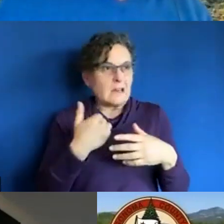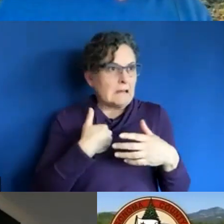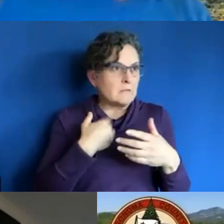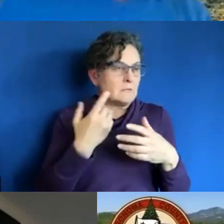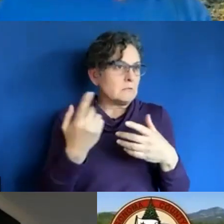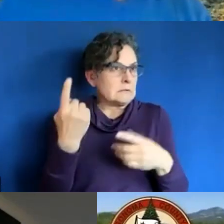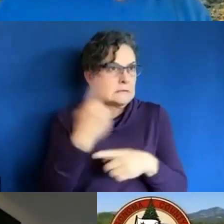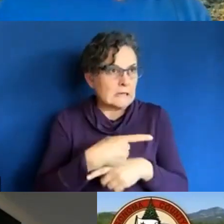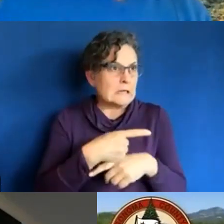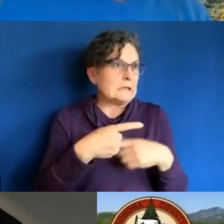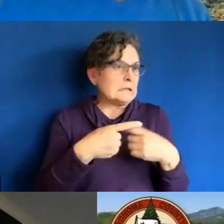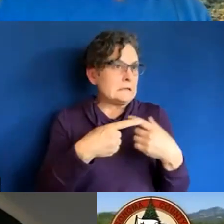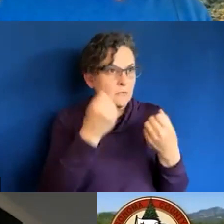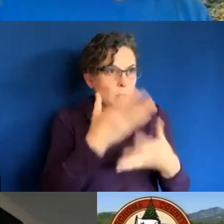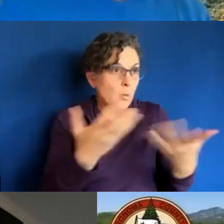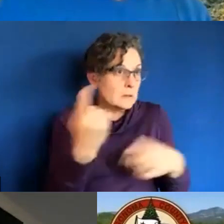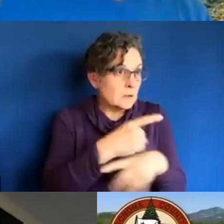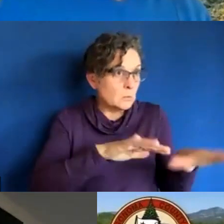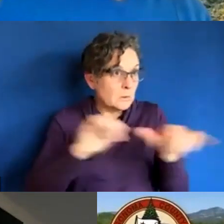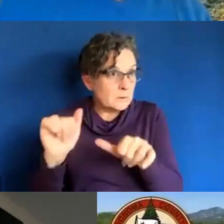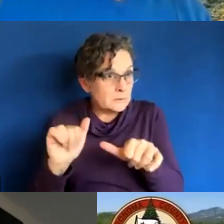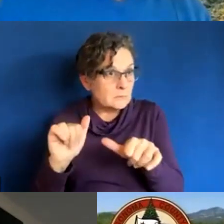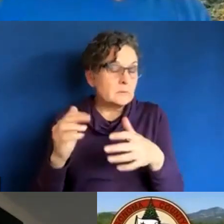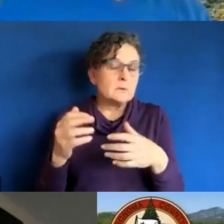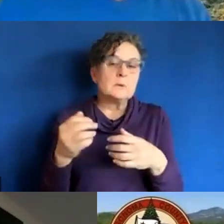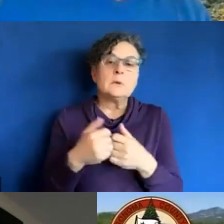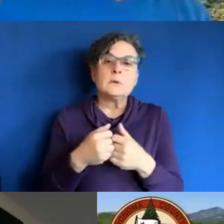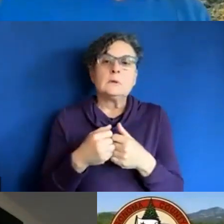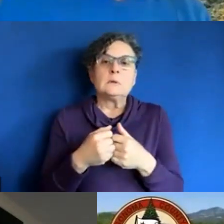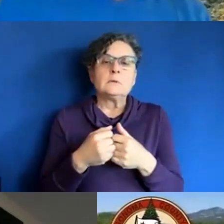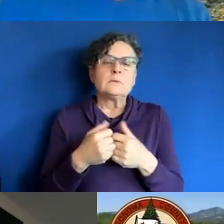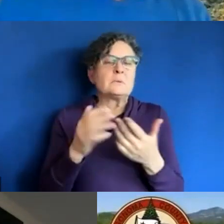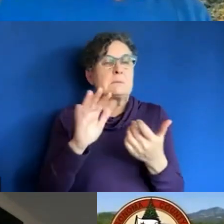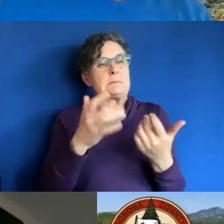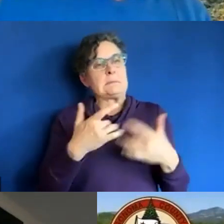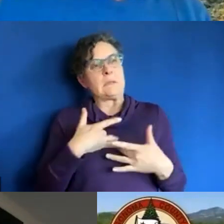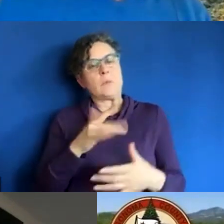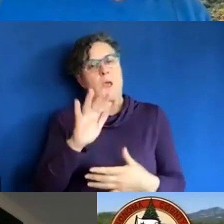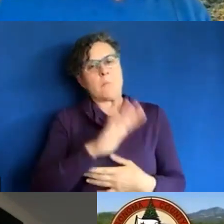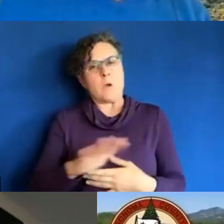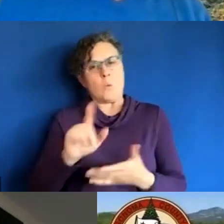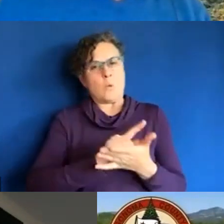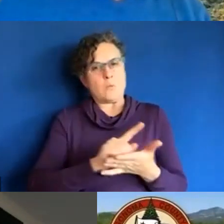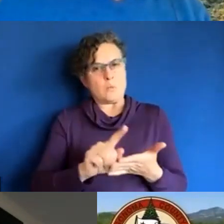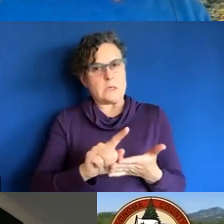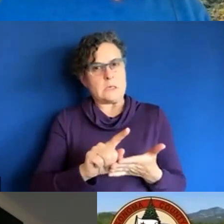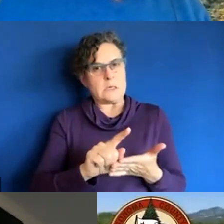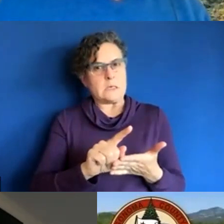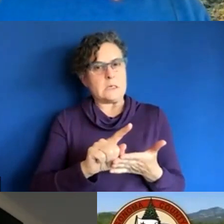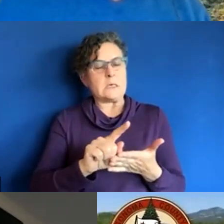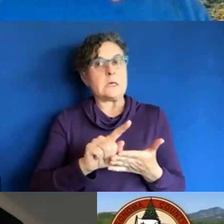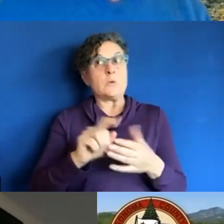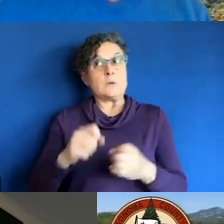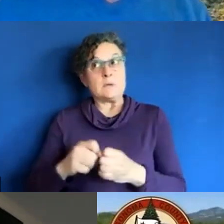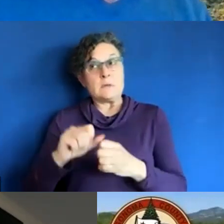requiring them to leave the trail. So typically it'll probably be a week from the point in time that we're ready to start moving